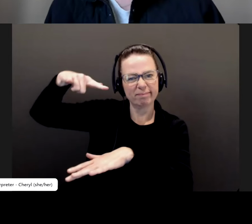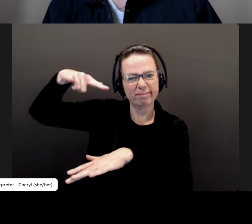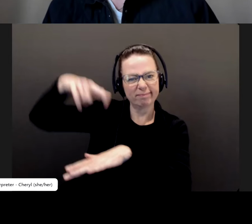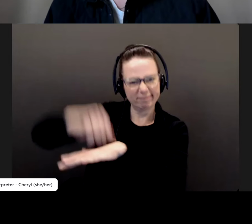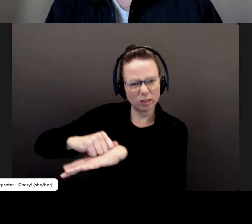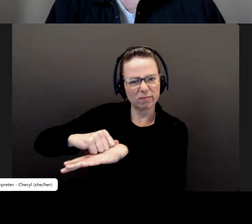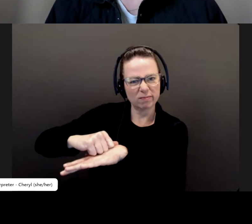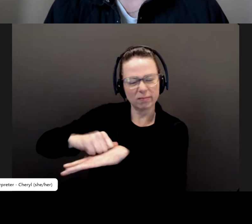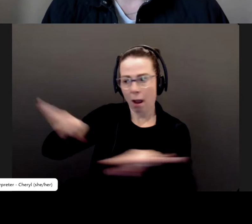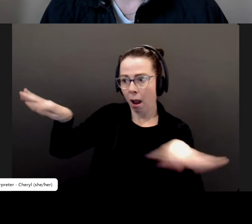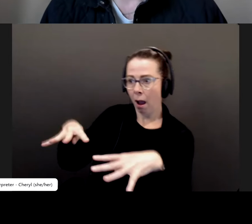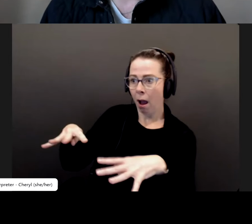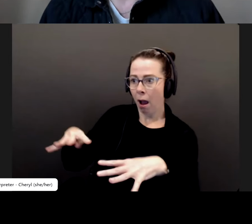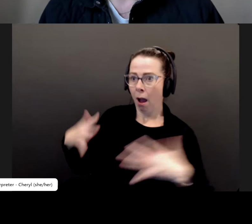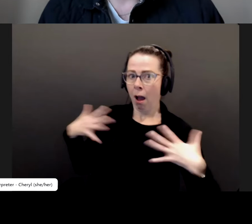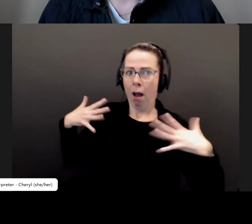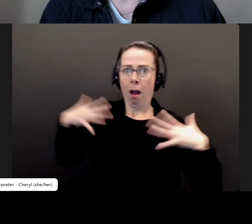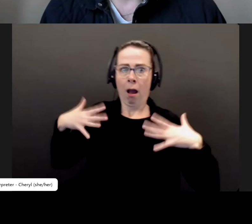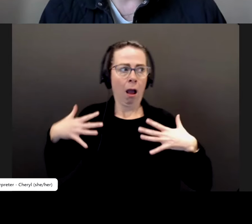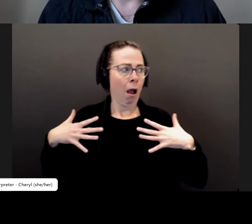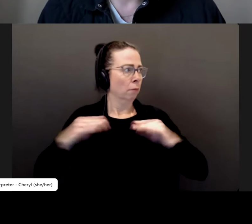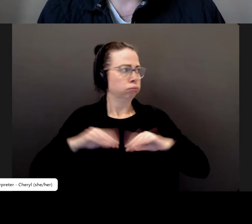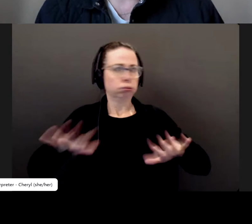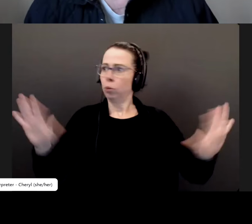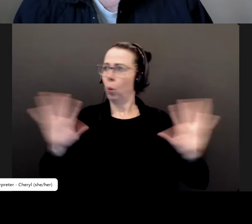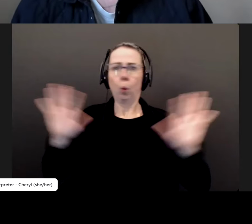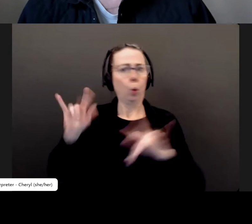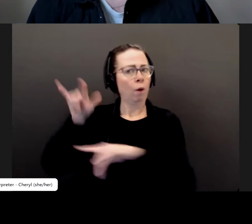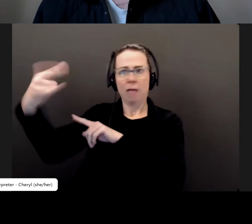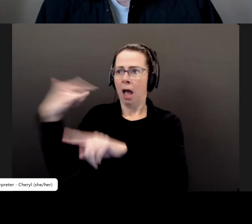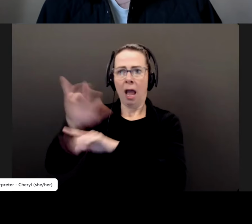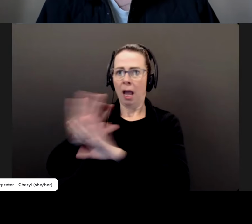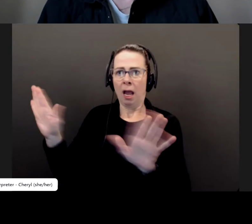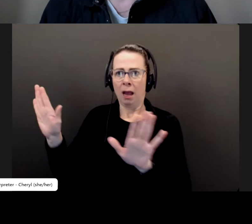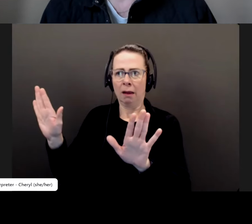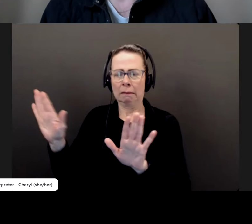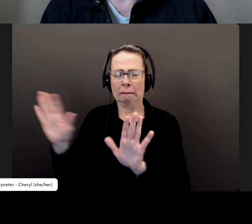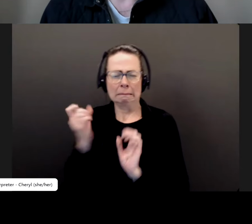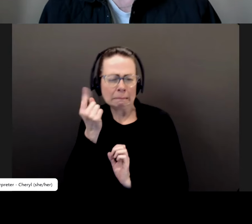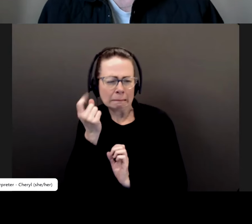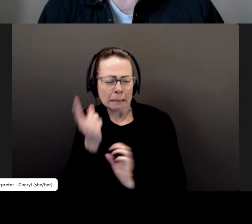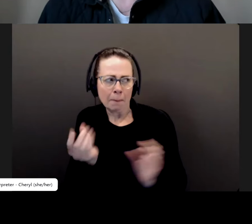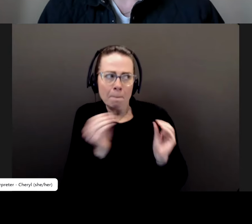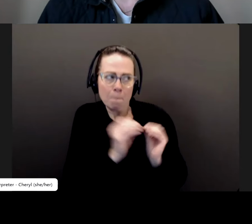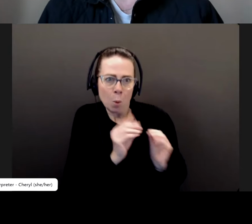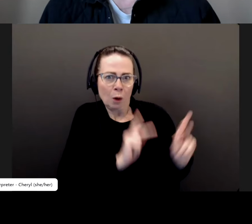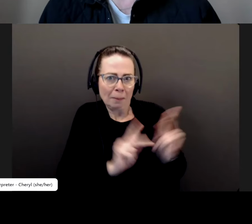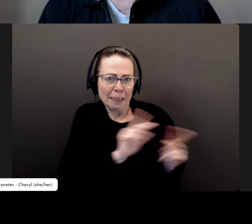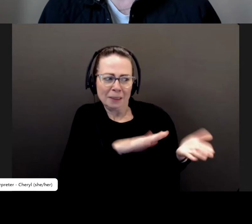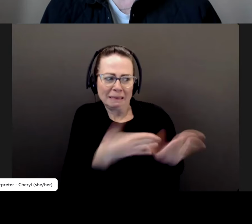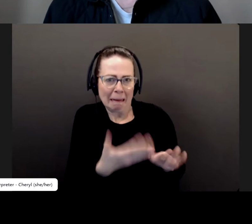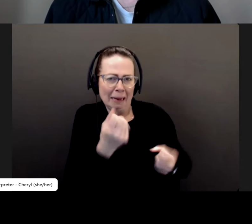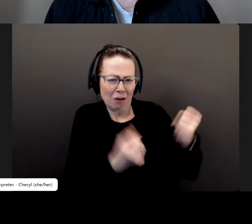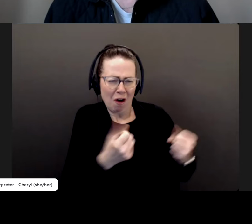attention. And big breaches are what get all the attention.